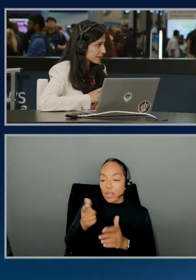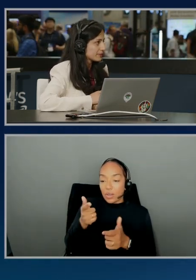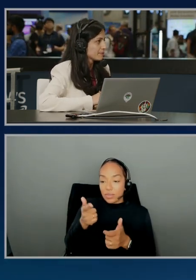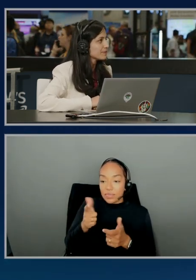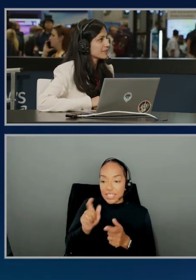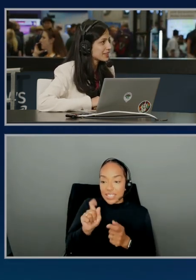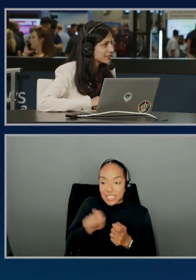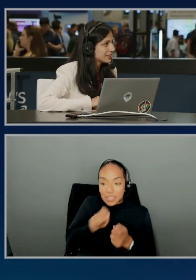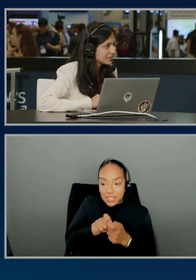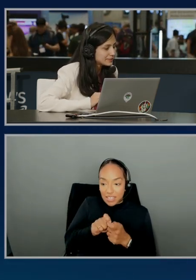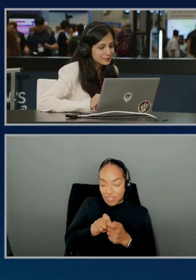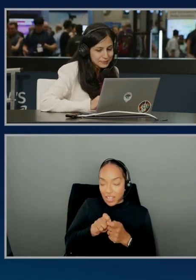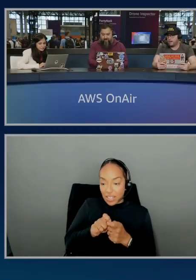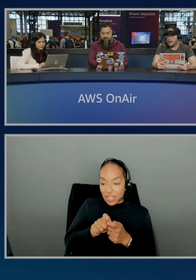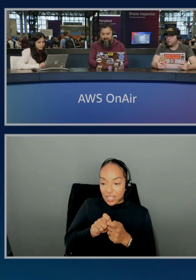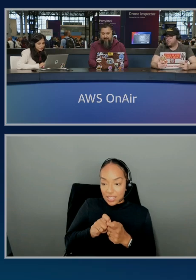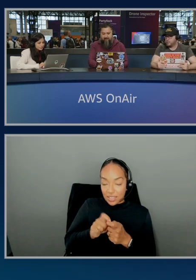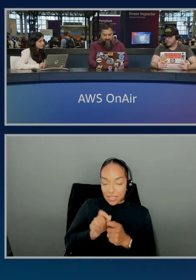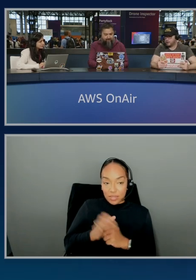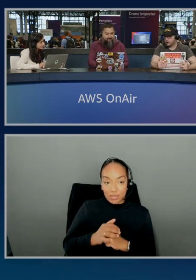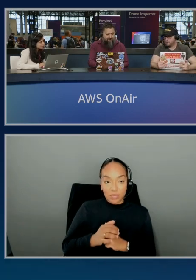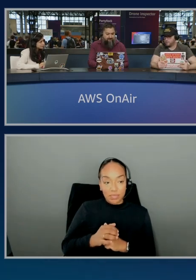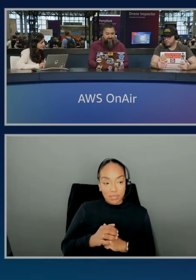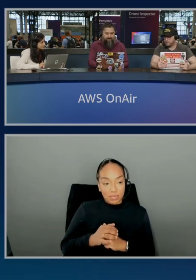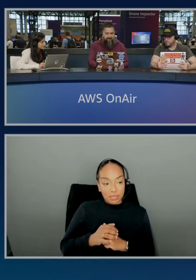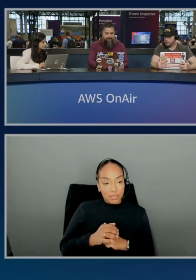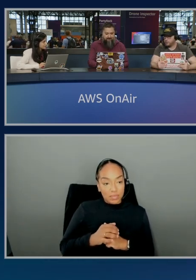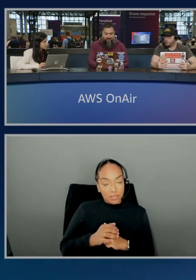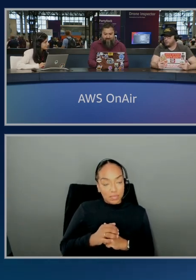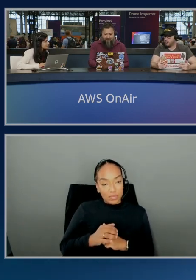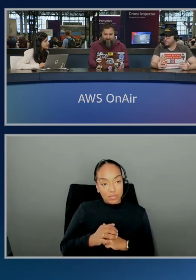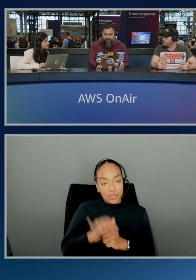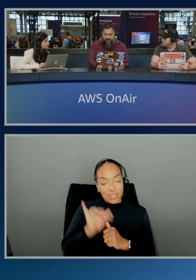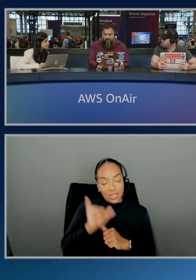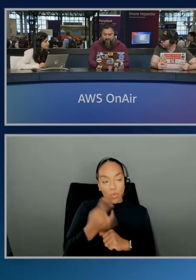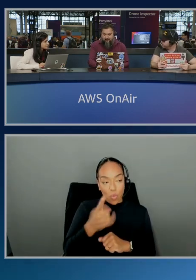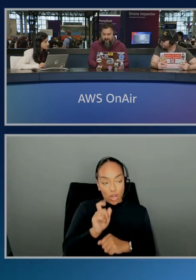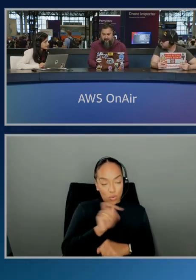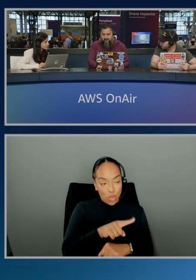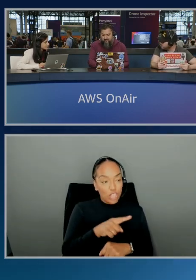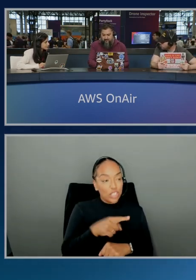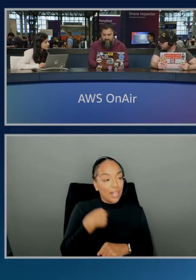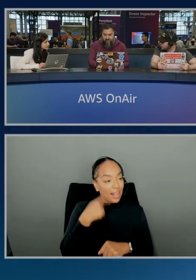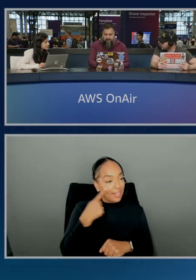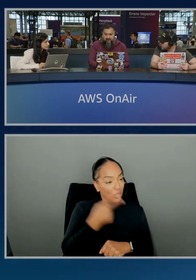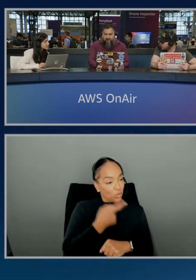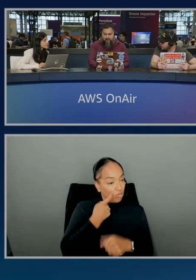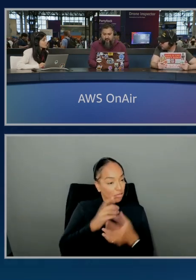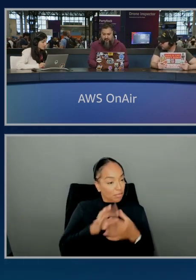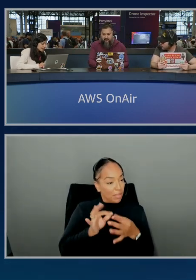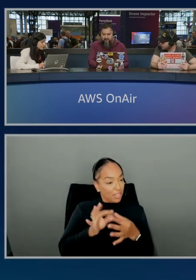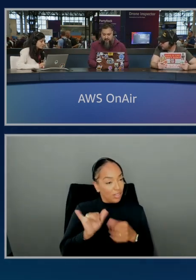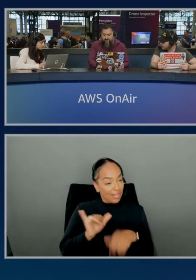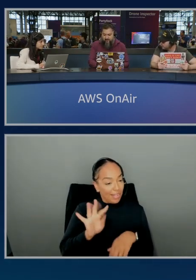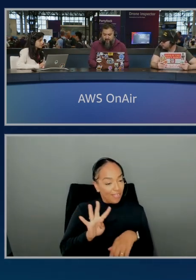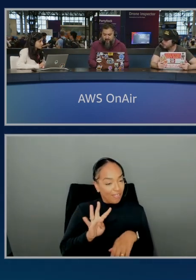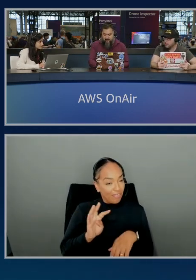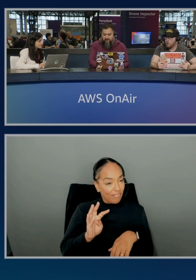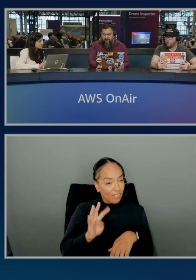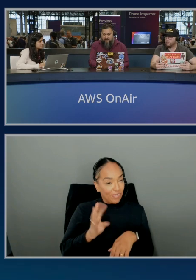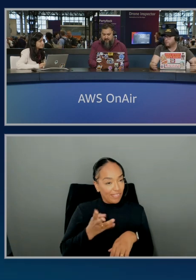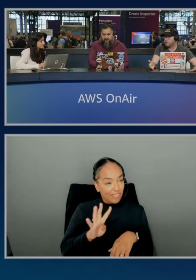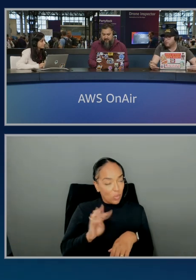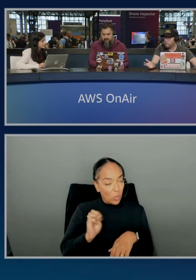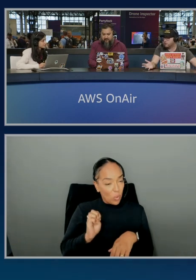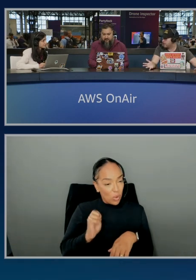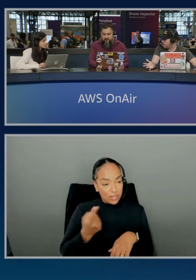accurate. That was going to be a question I had was, I think you mentioned something like 40 earlier, 40 data sources.